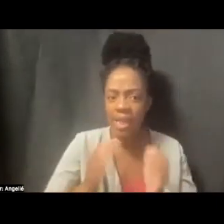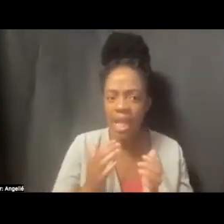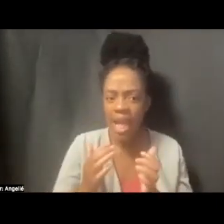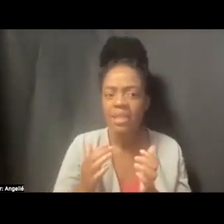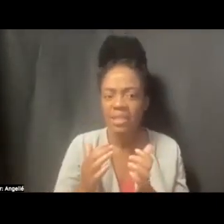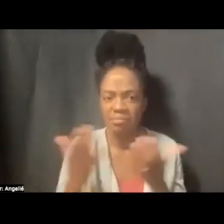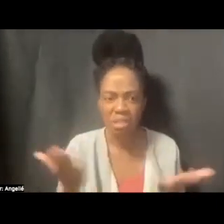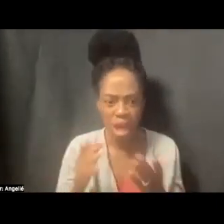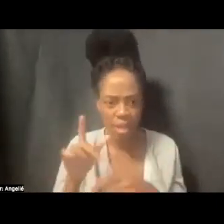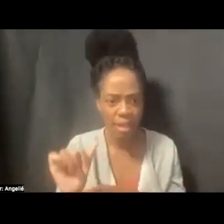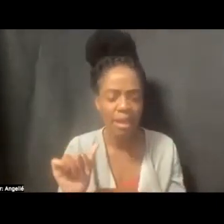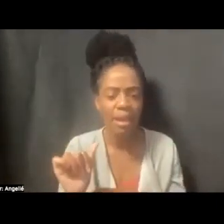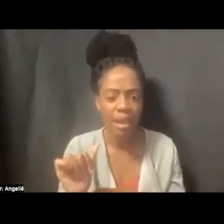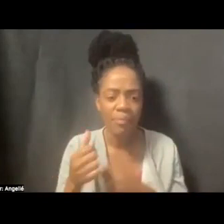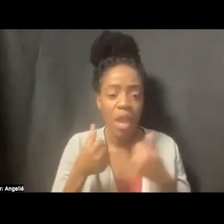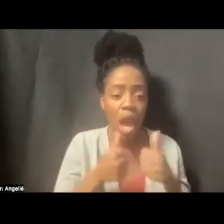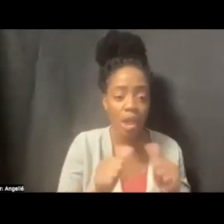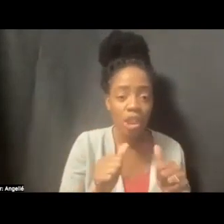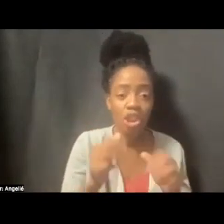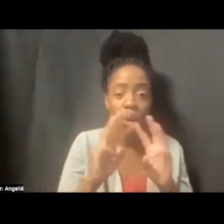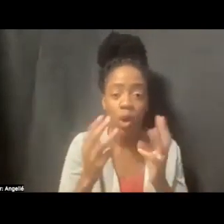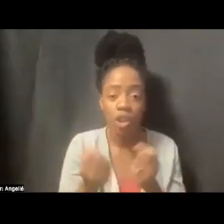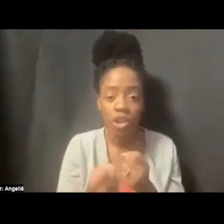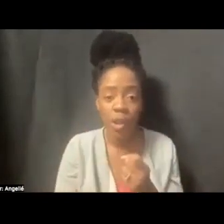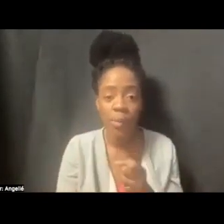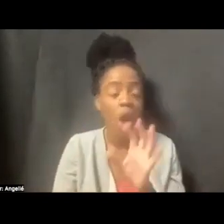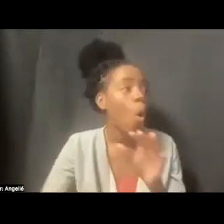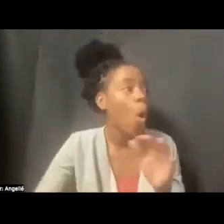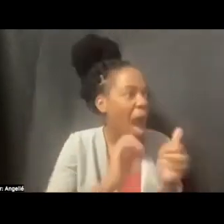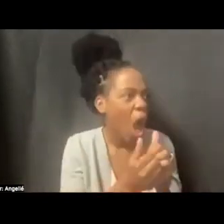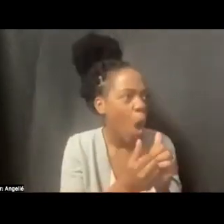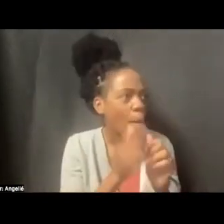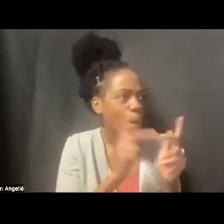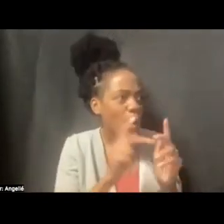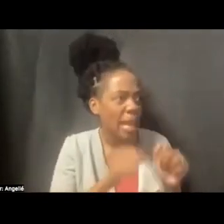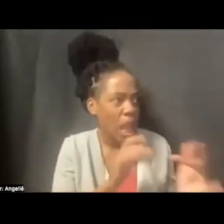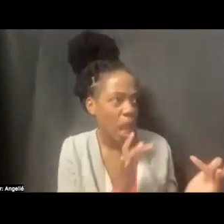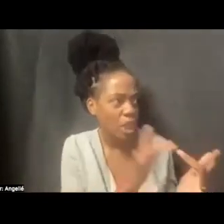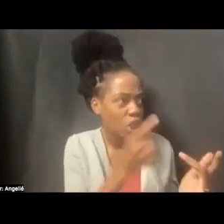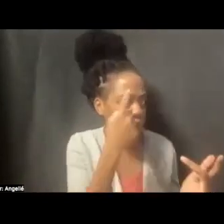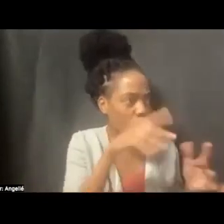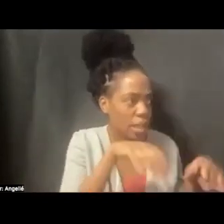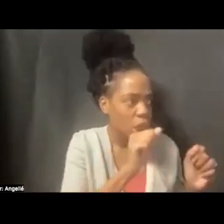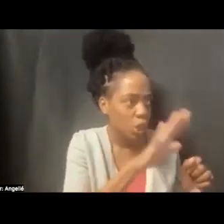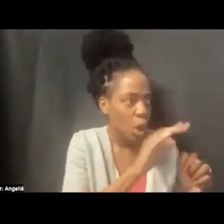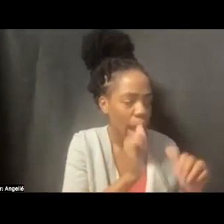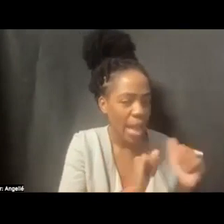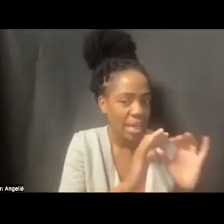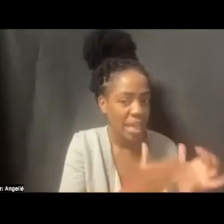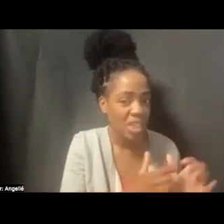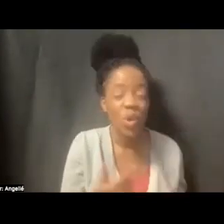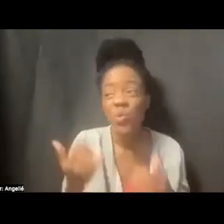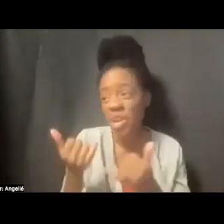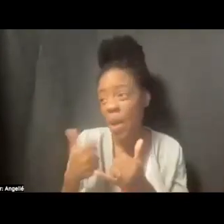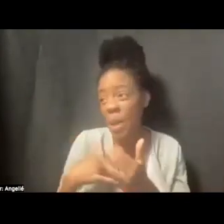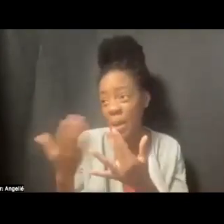LA, audition workshops. By the way, how can people reach you to take your acting class? Well, I'm going to take a little bit of a break because I'm going to